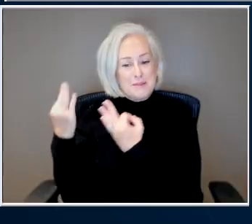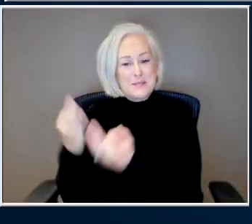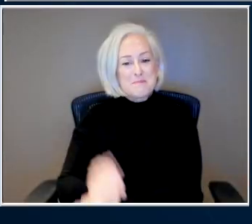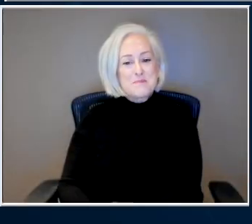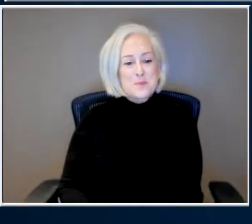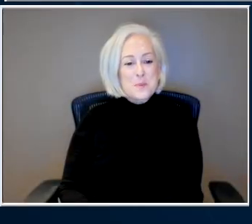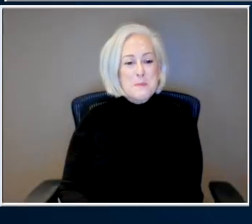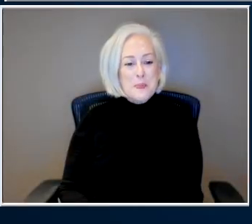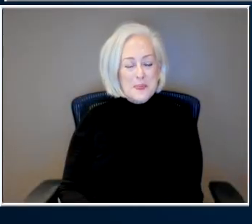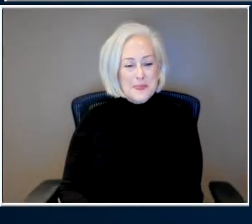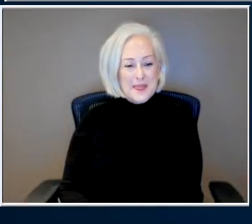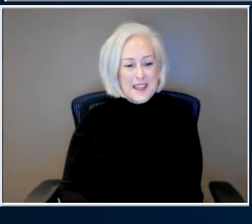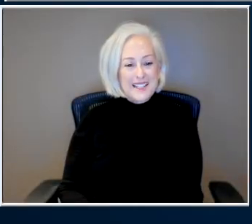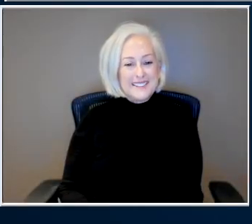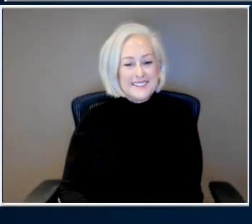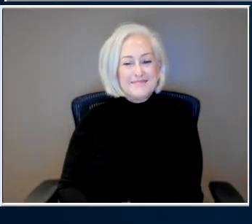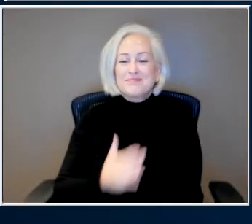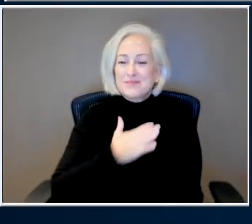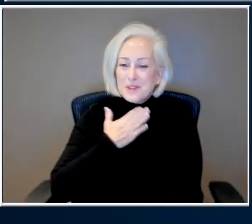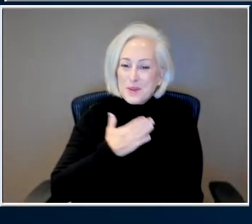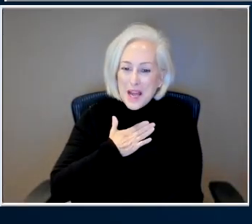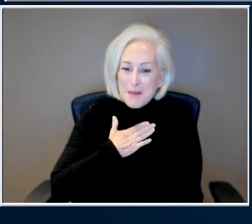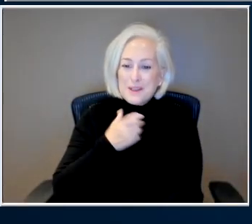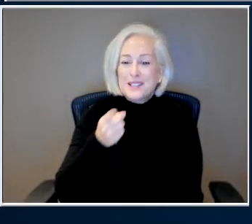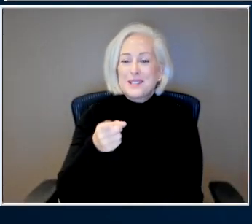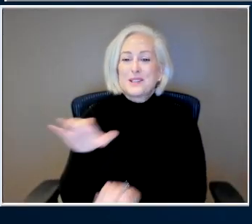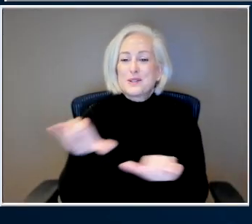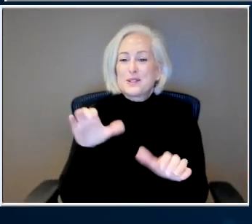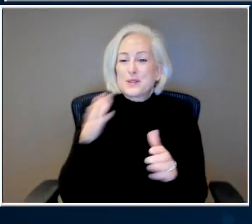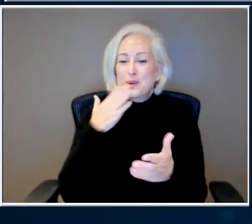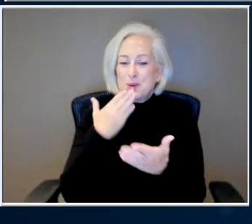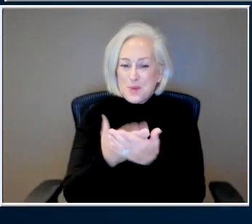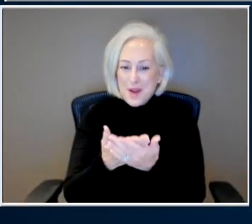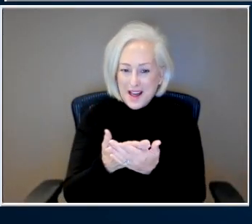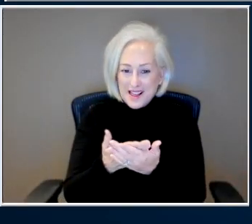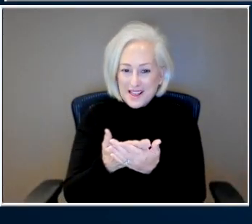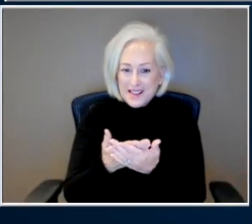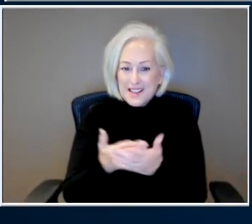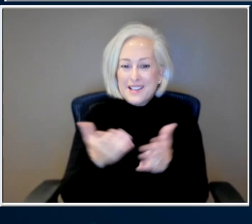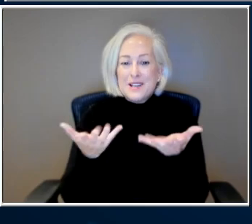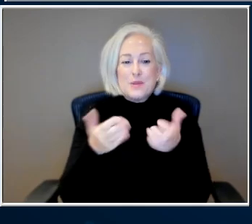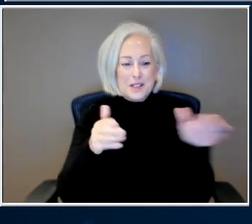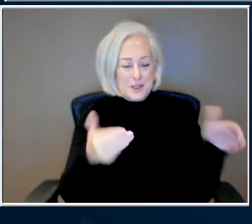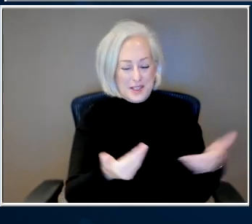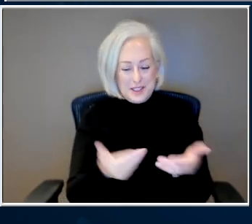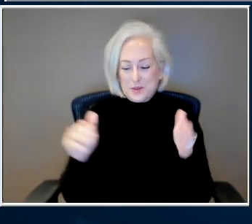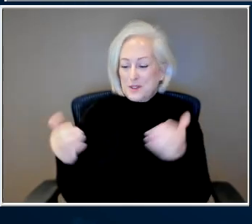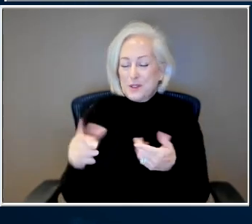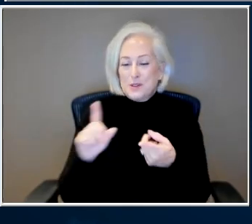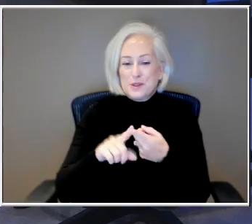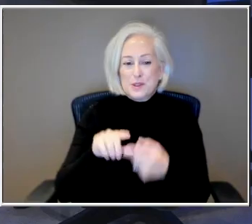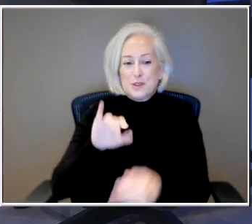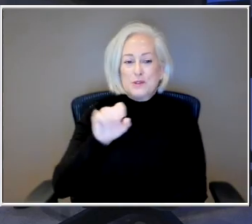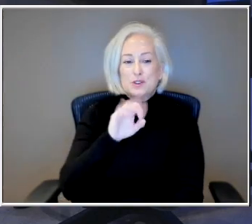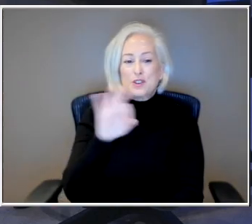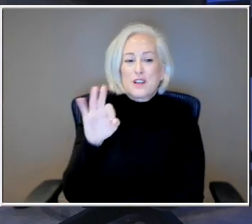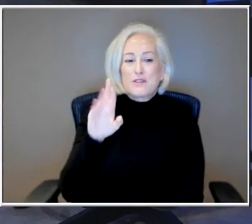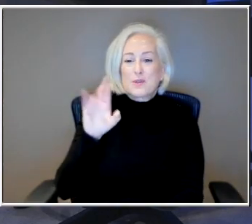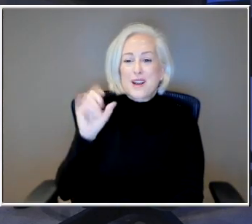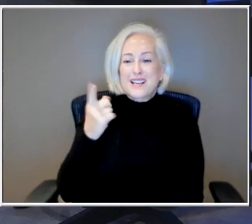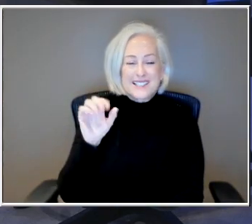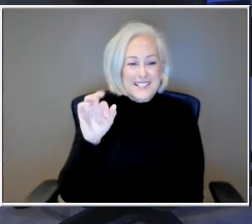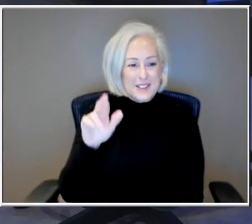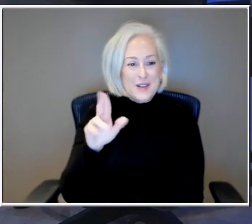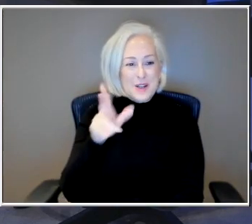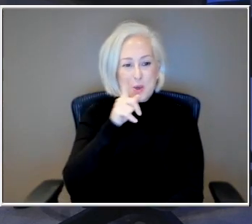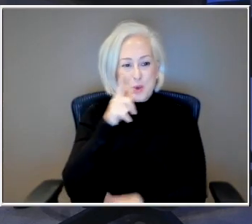Well, we're so glad you're doing well, and we want to introduce everyone to Jeff Reisinger, who is here with us in our